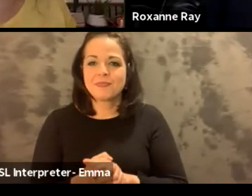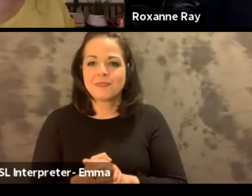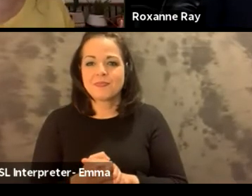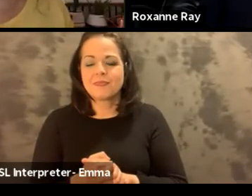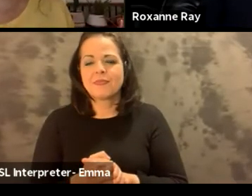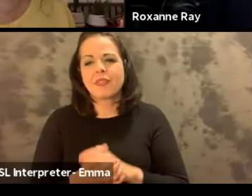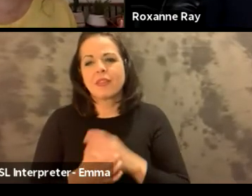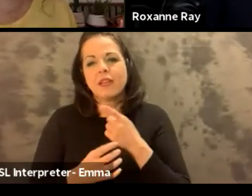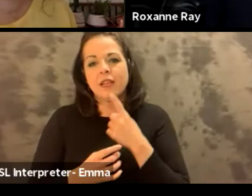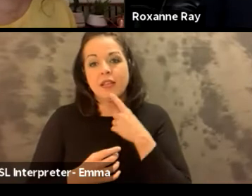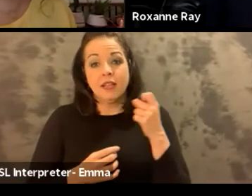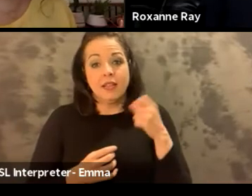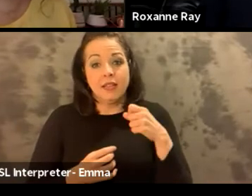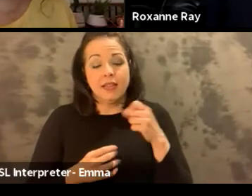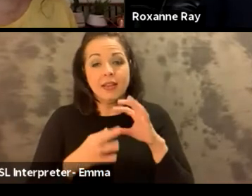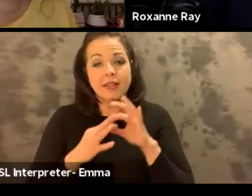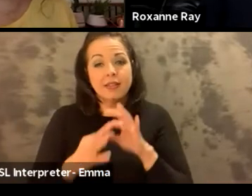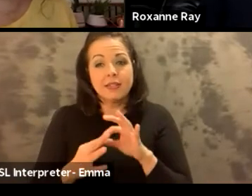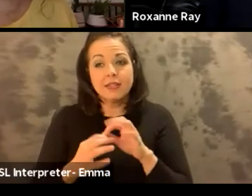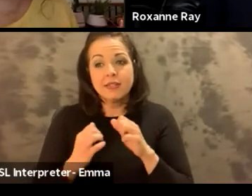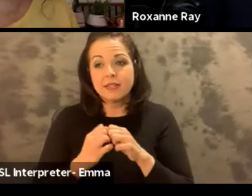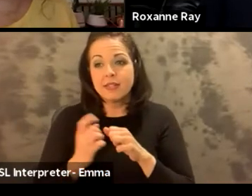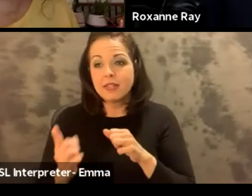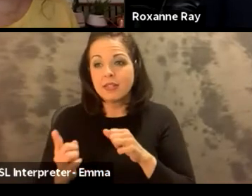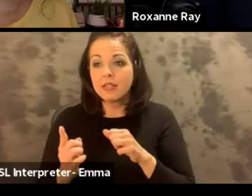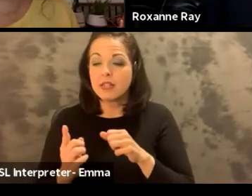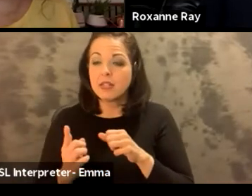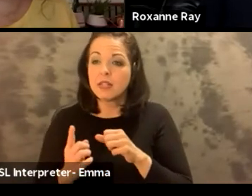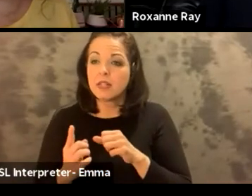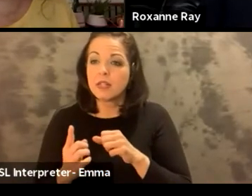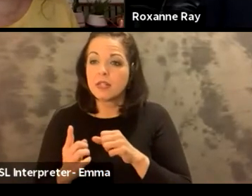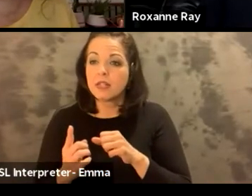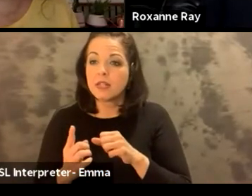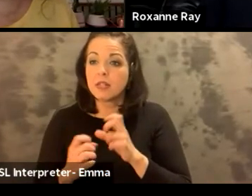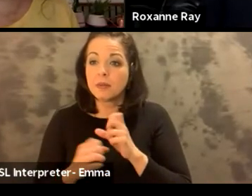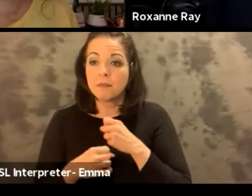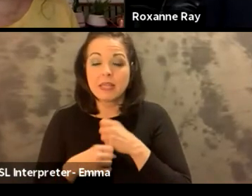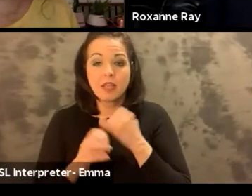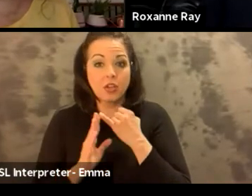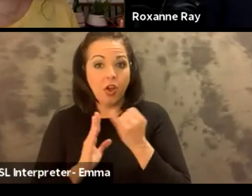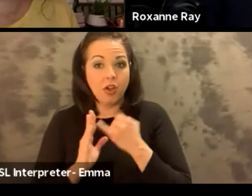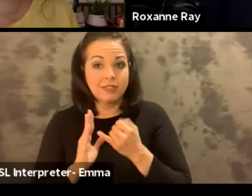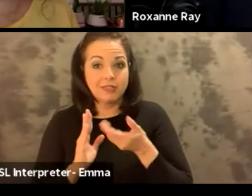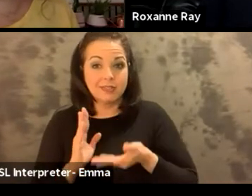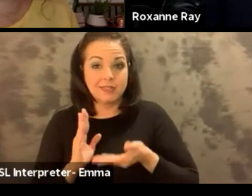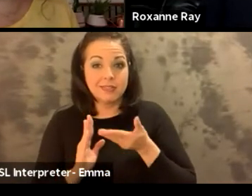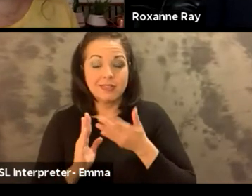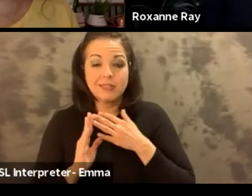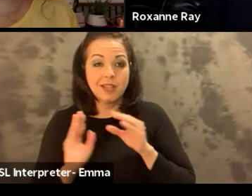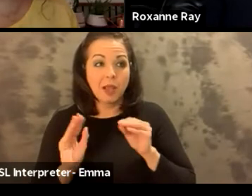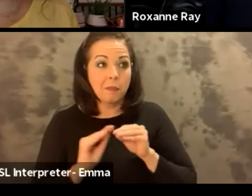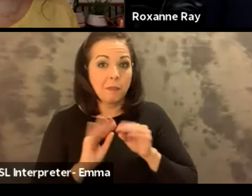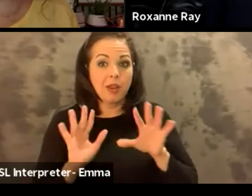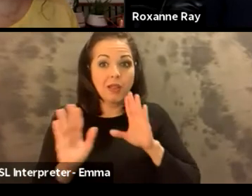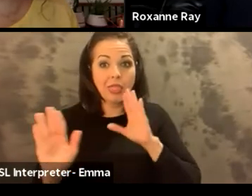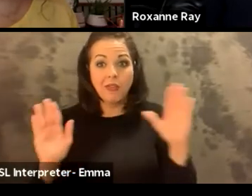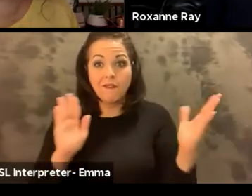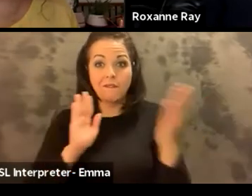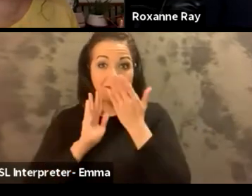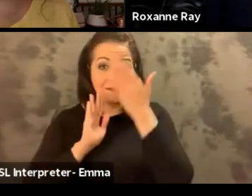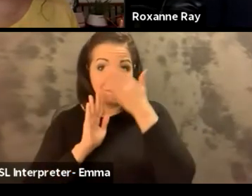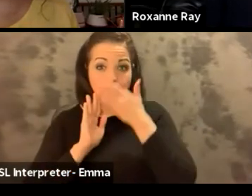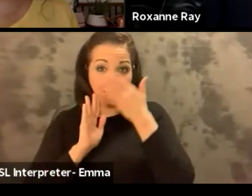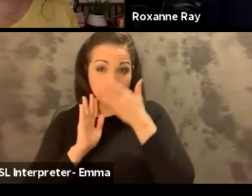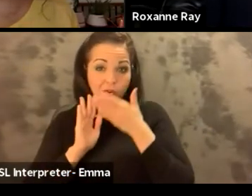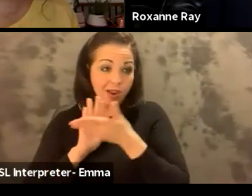Yeah, I think in terms of making arts, putting arts in the forefront of things again and getting